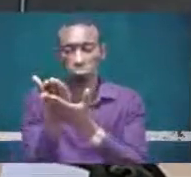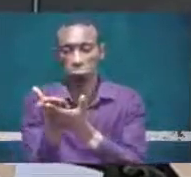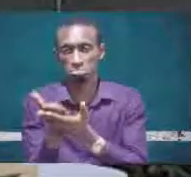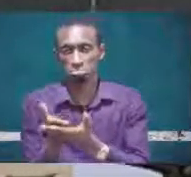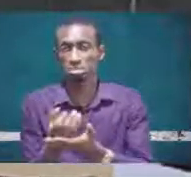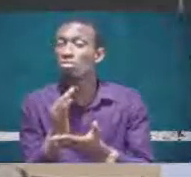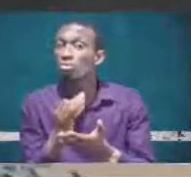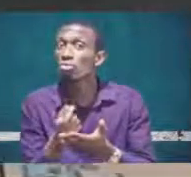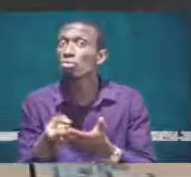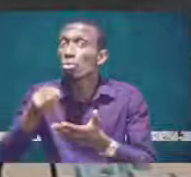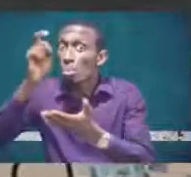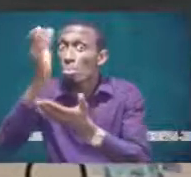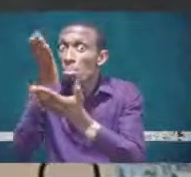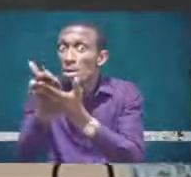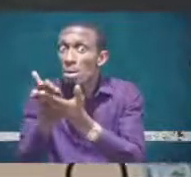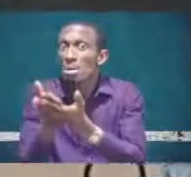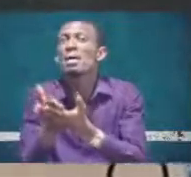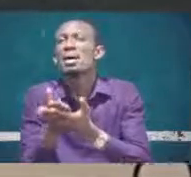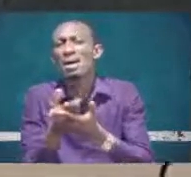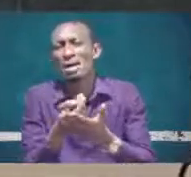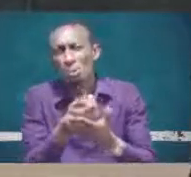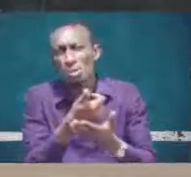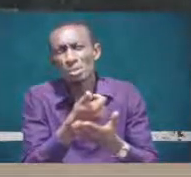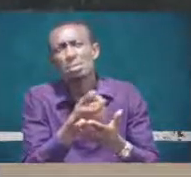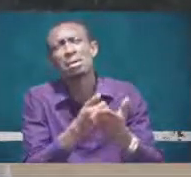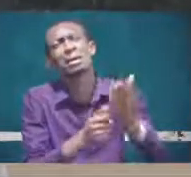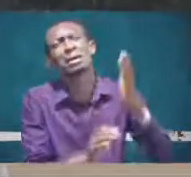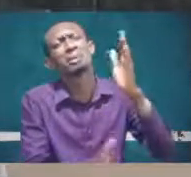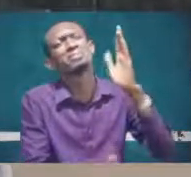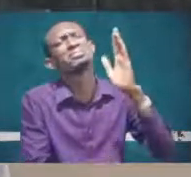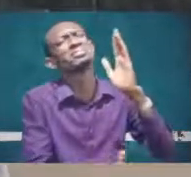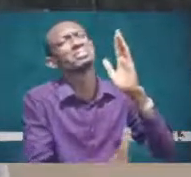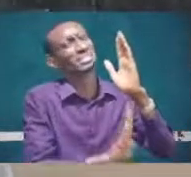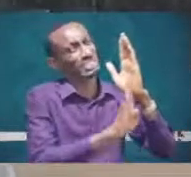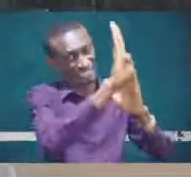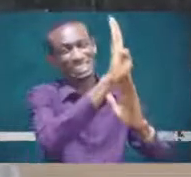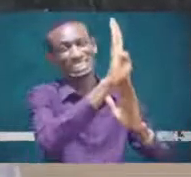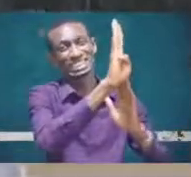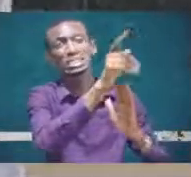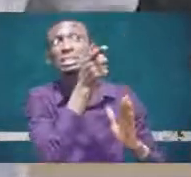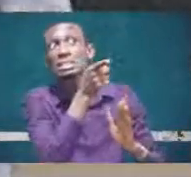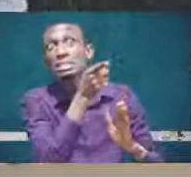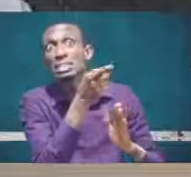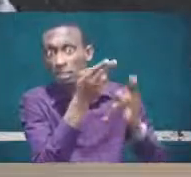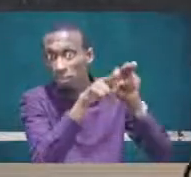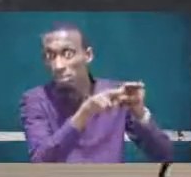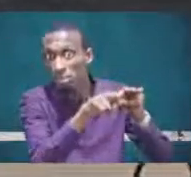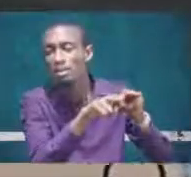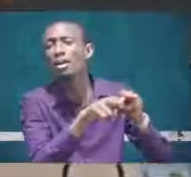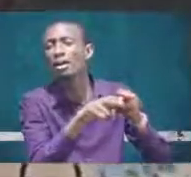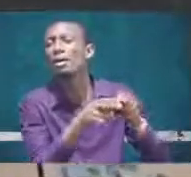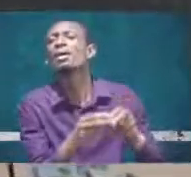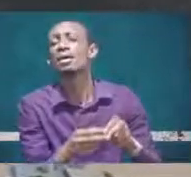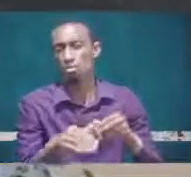to an increase in prices. This will lead to an increase in prices, which is causing inflation. And when